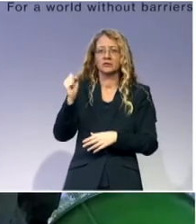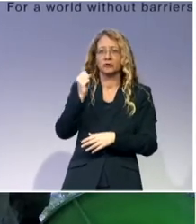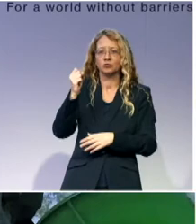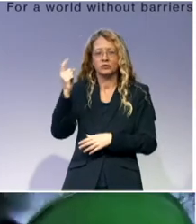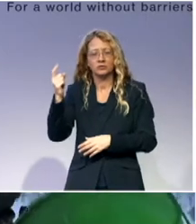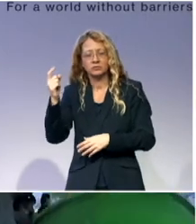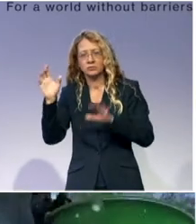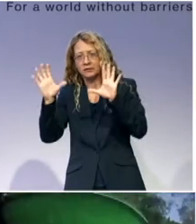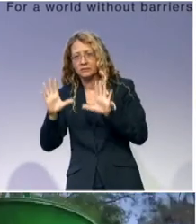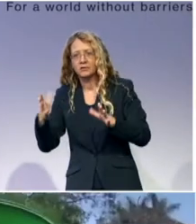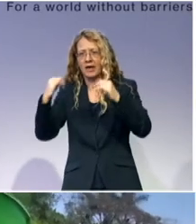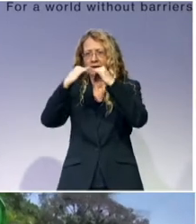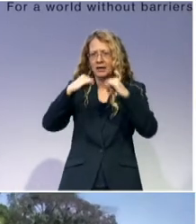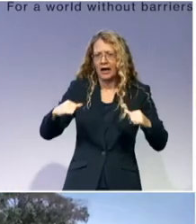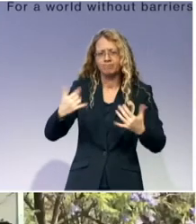social activities.